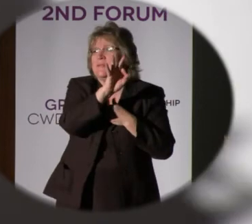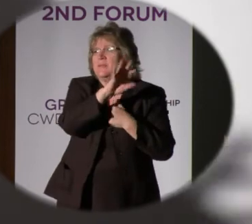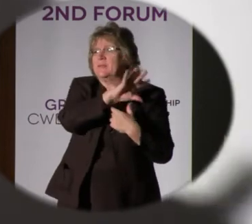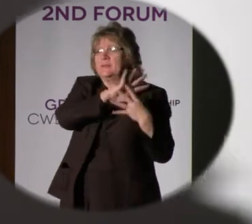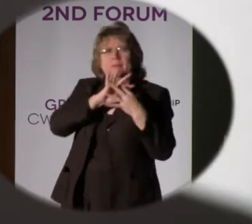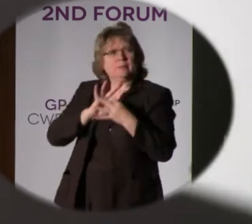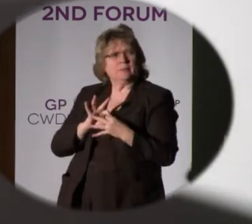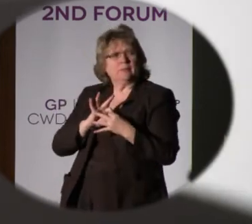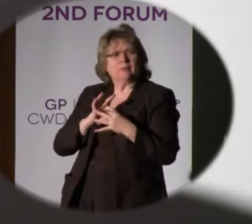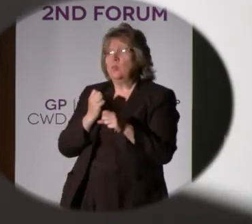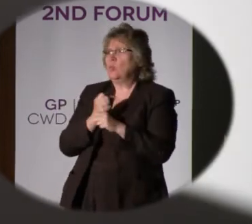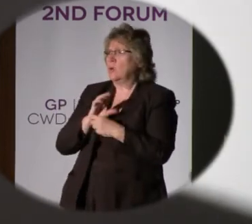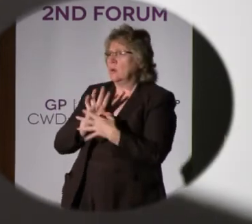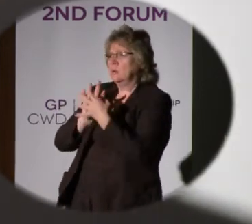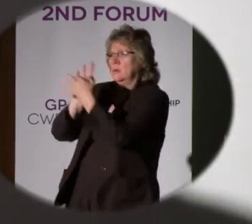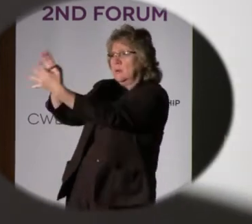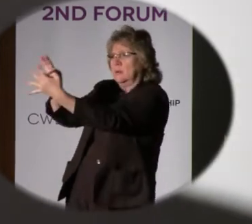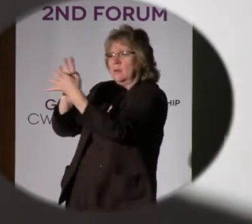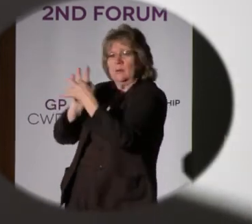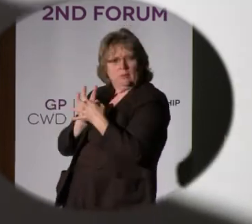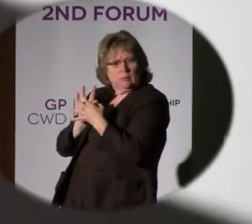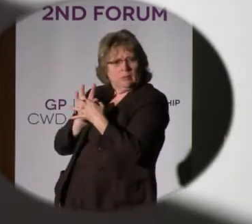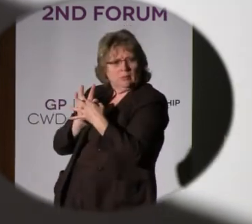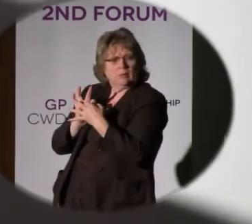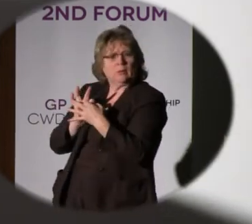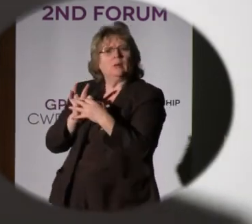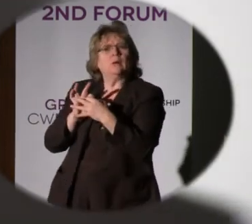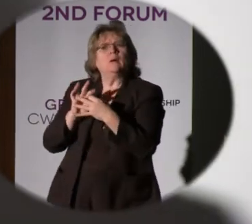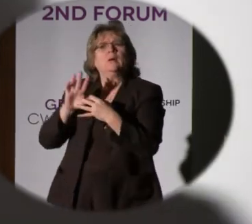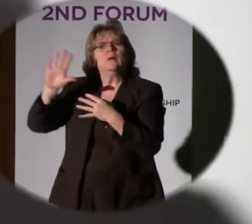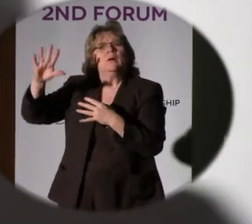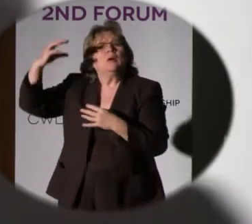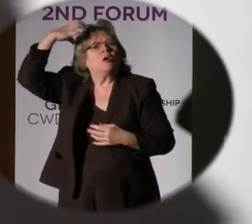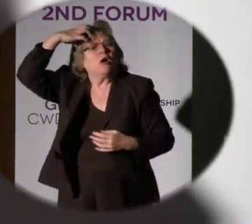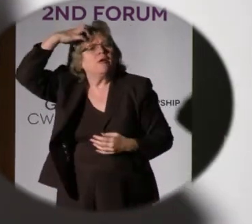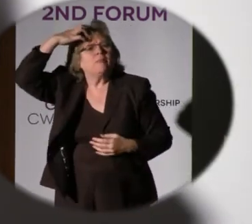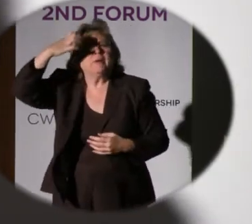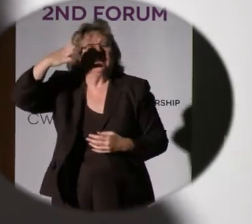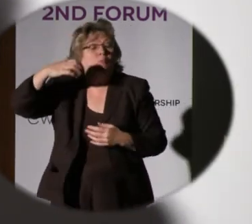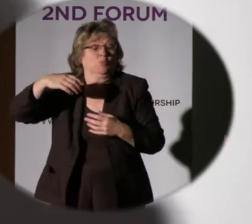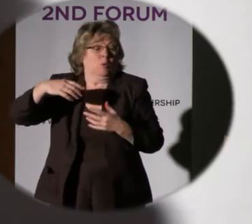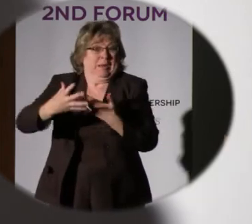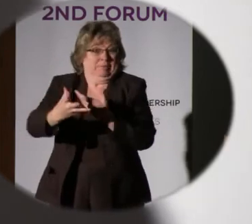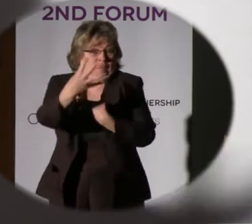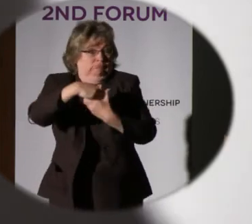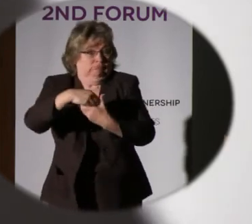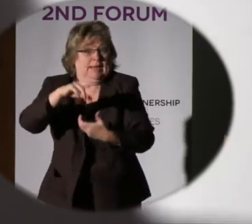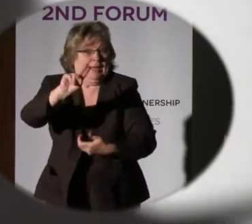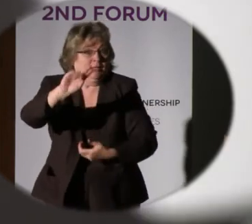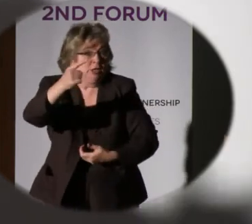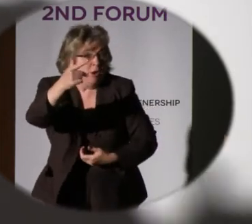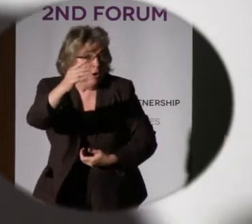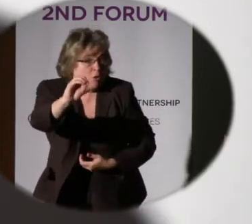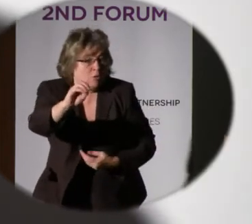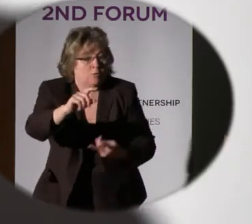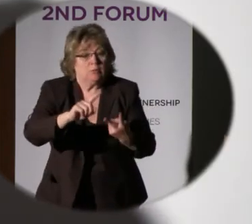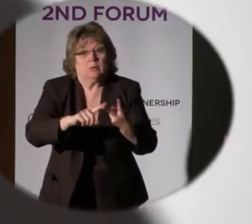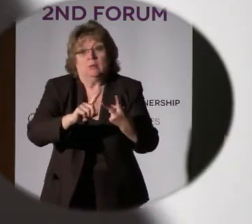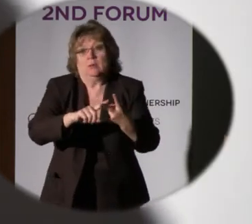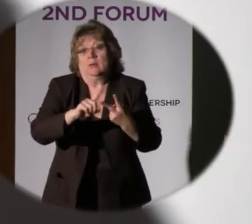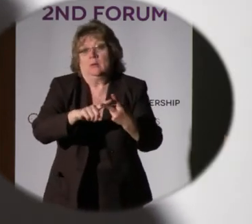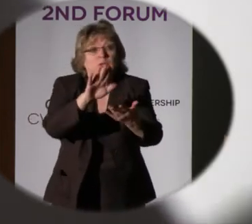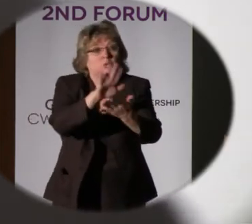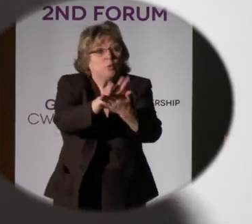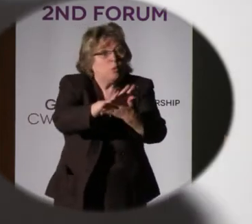bring together the CSOs, the national NGOs, the international NGOs, the schools, the